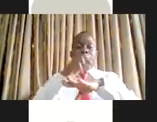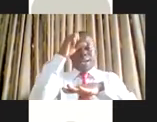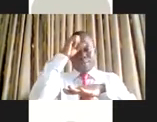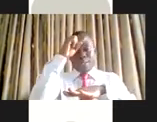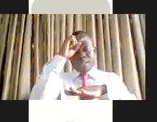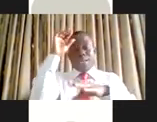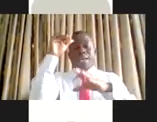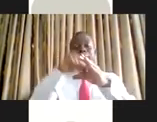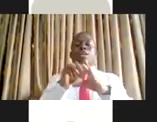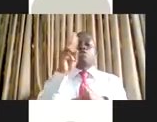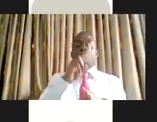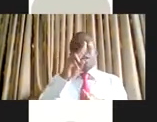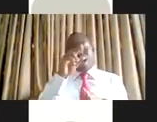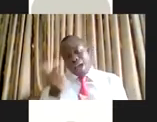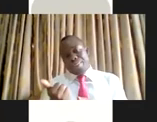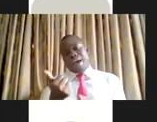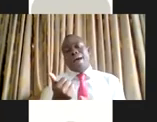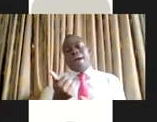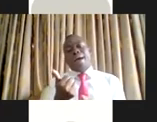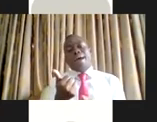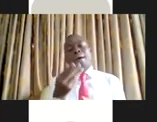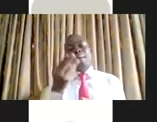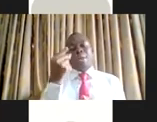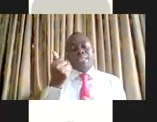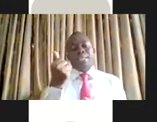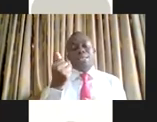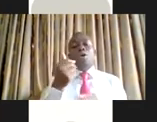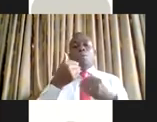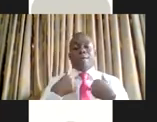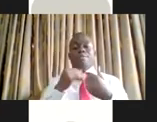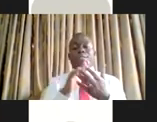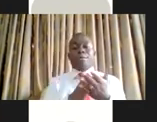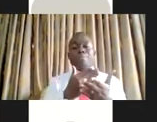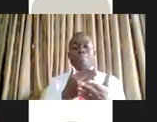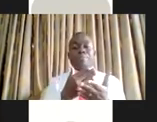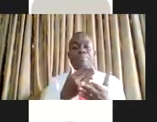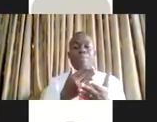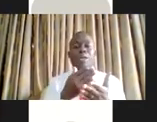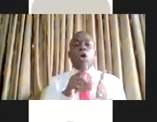supplementary expenditure, there are also amendments that are seeking to limit it, so that